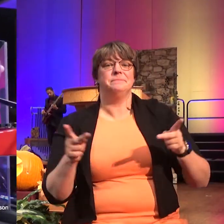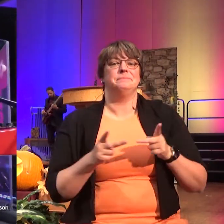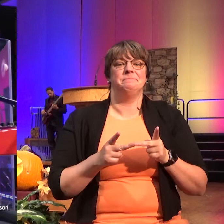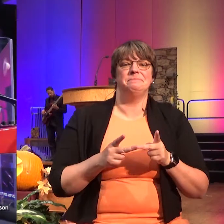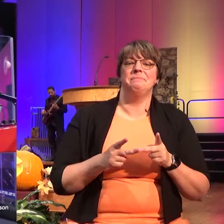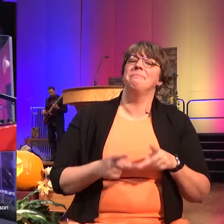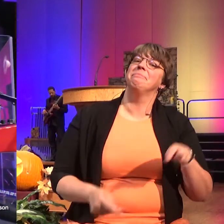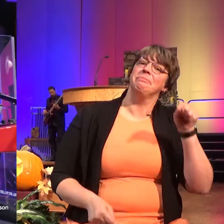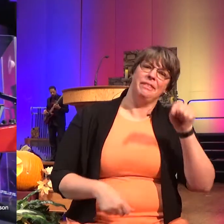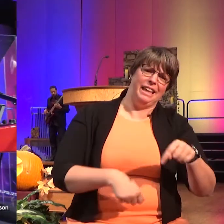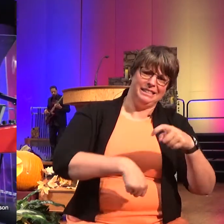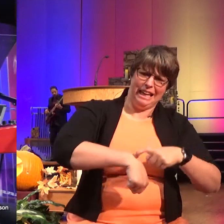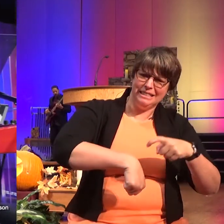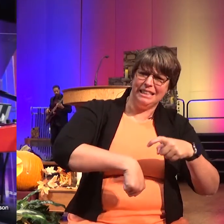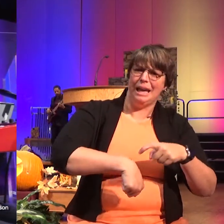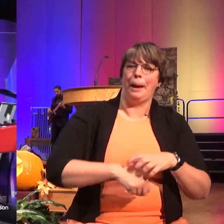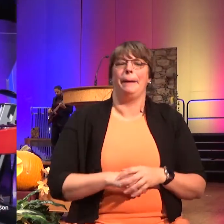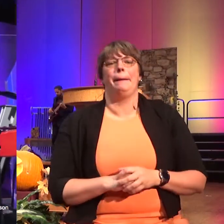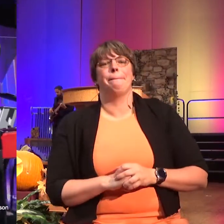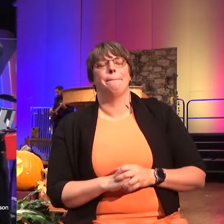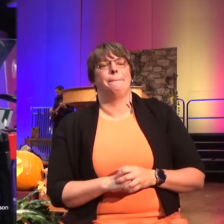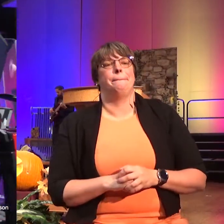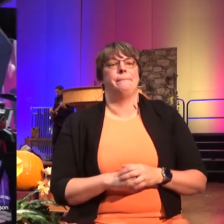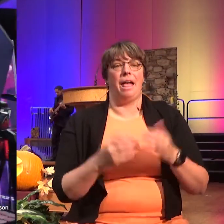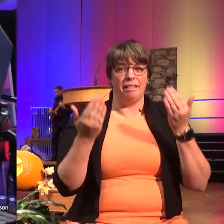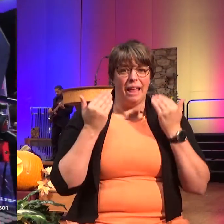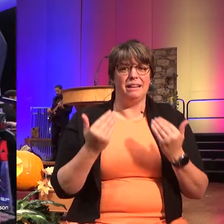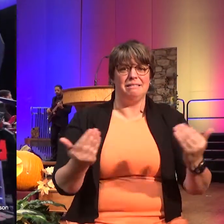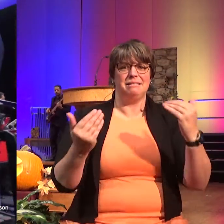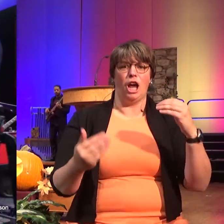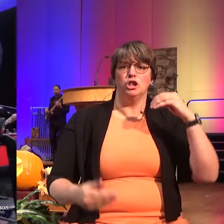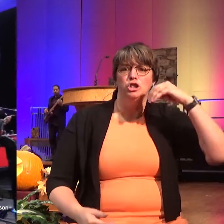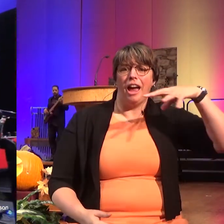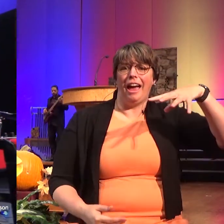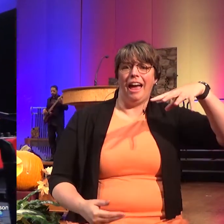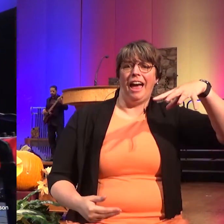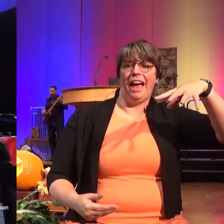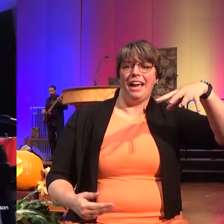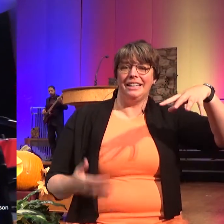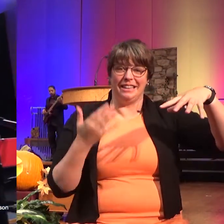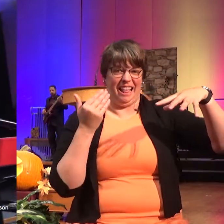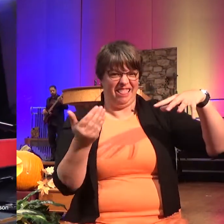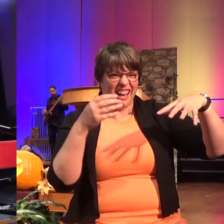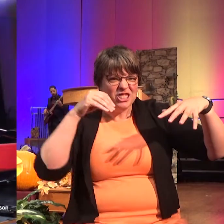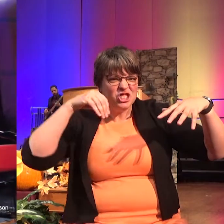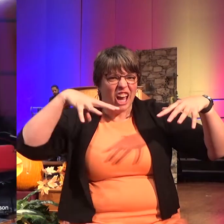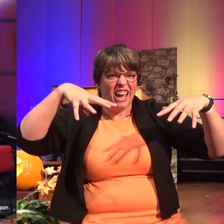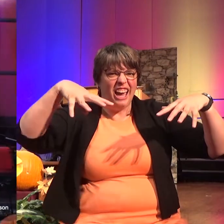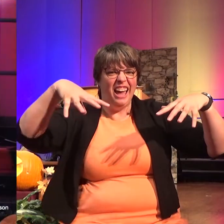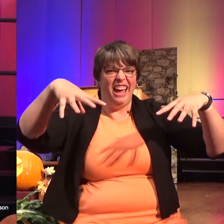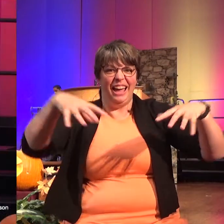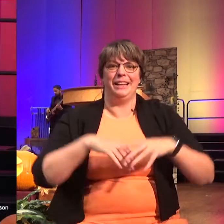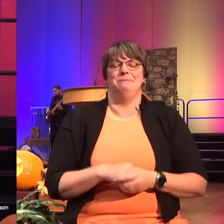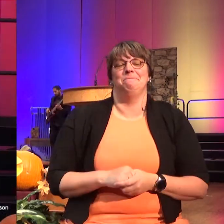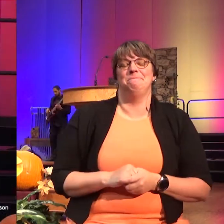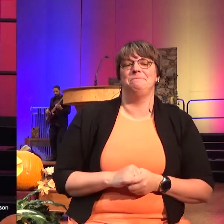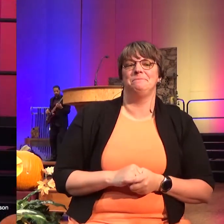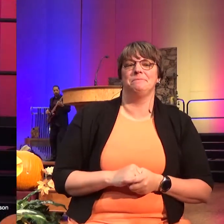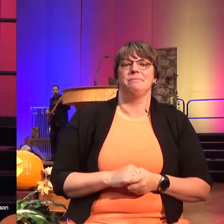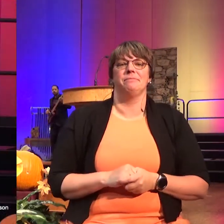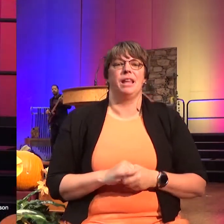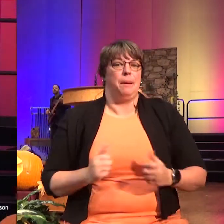place. This is the time. This is the time. Let it shine. Let it shine. I'm